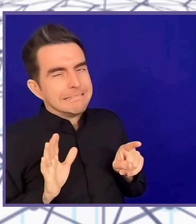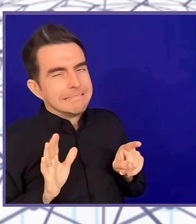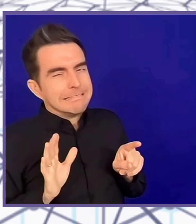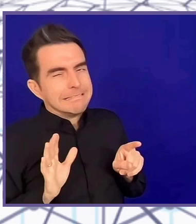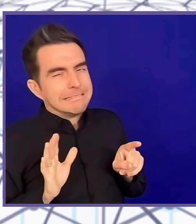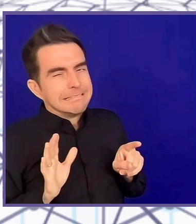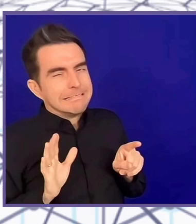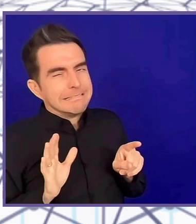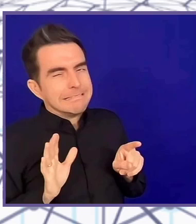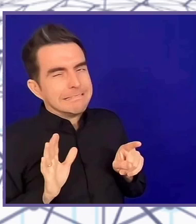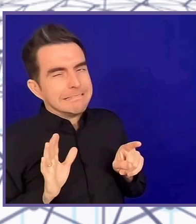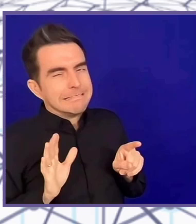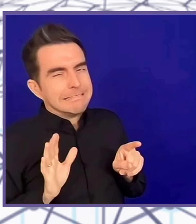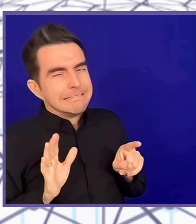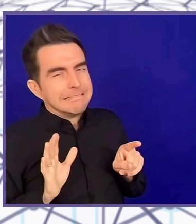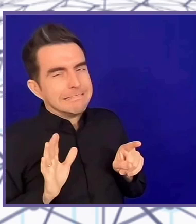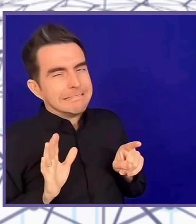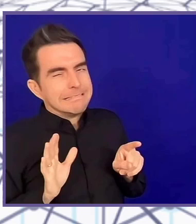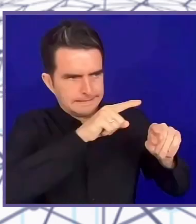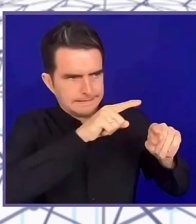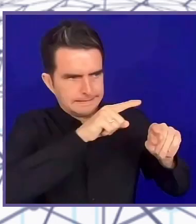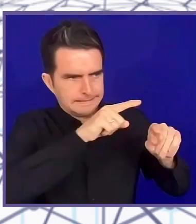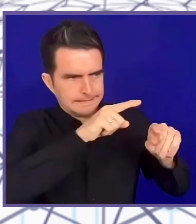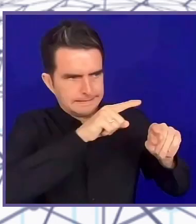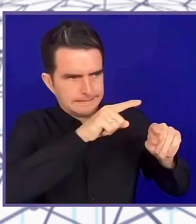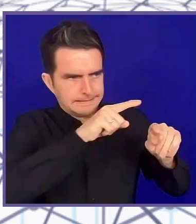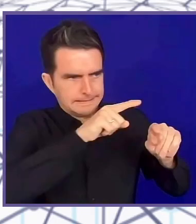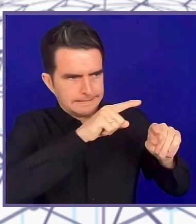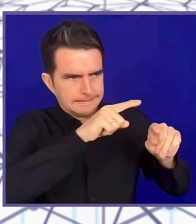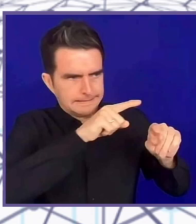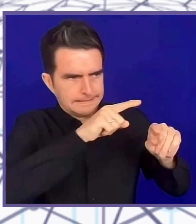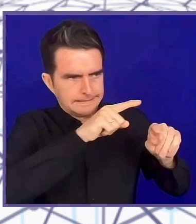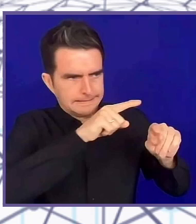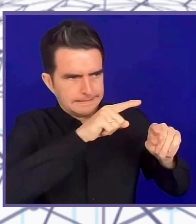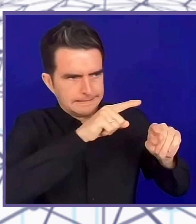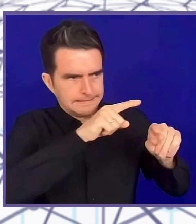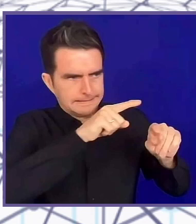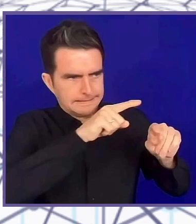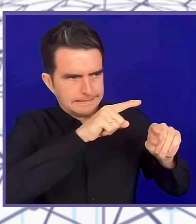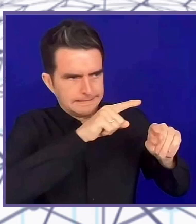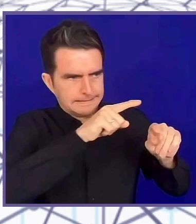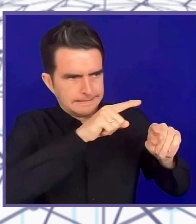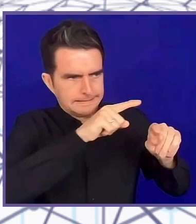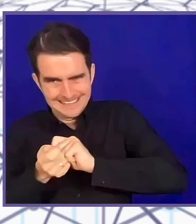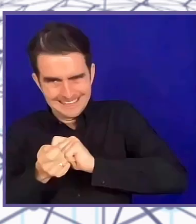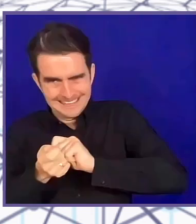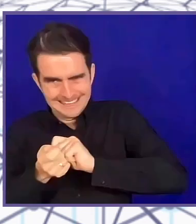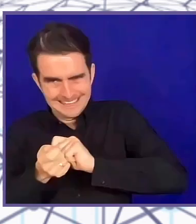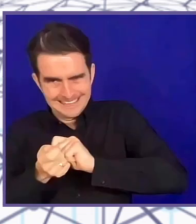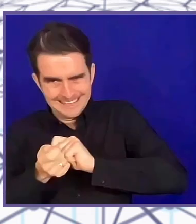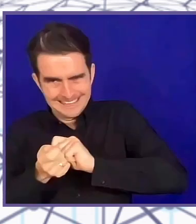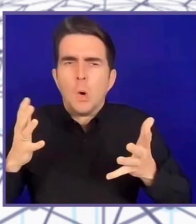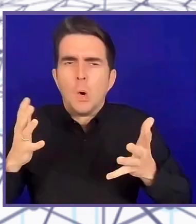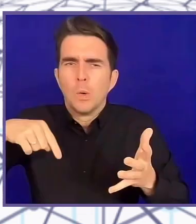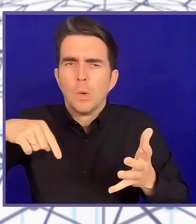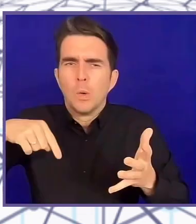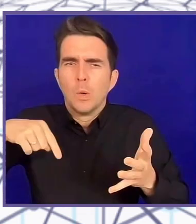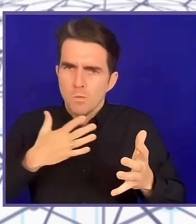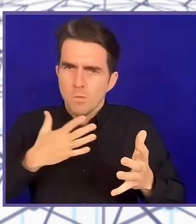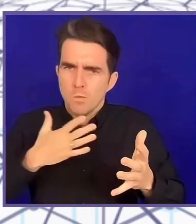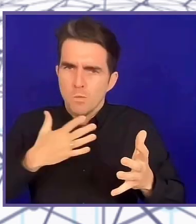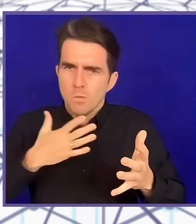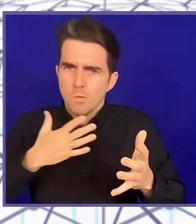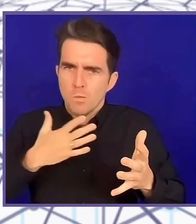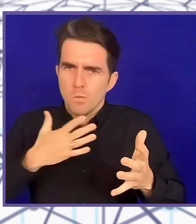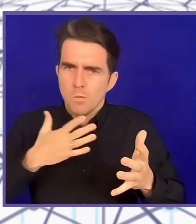sense. It makes sense for those who want to be profitable and have companies that are long-lasting. Makes sense to